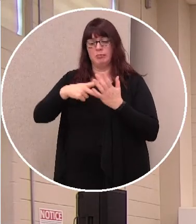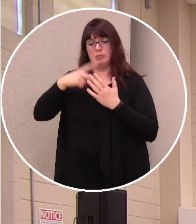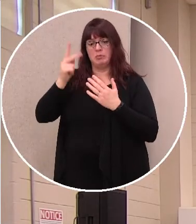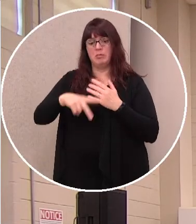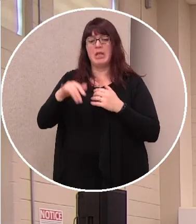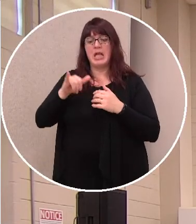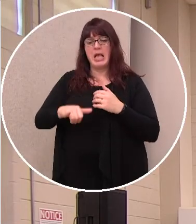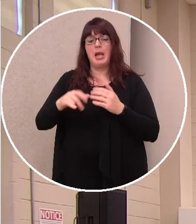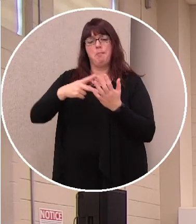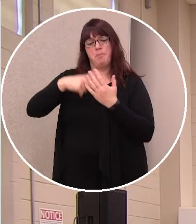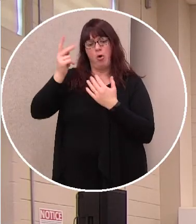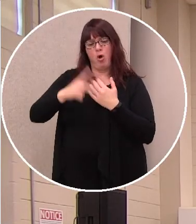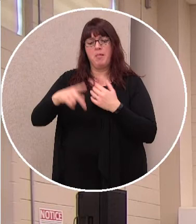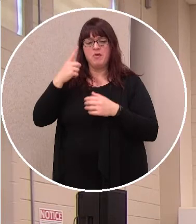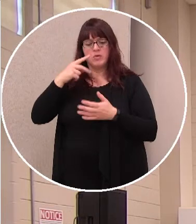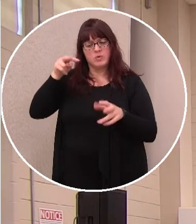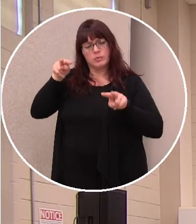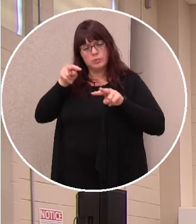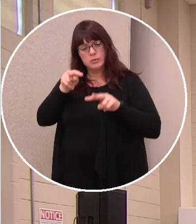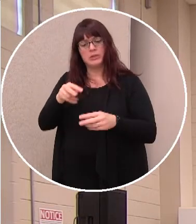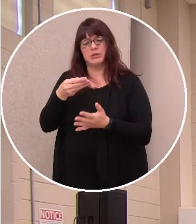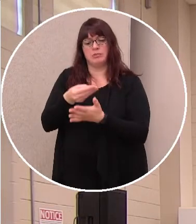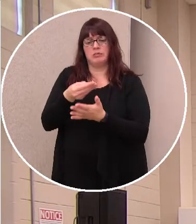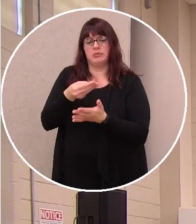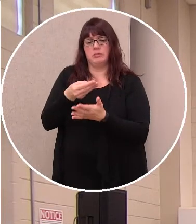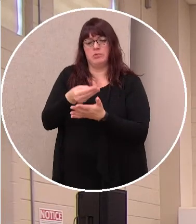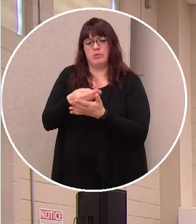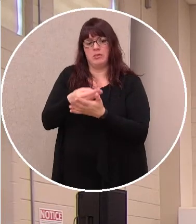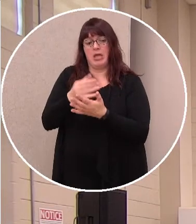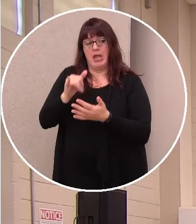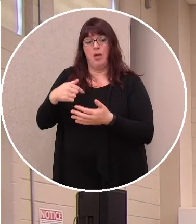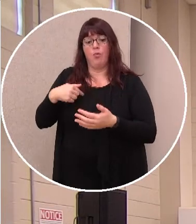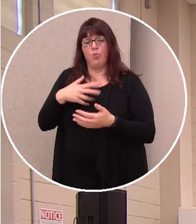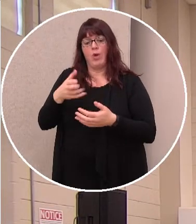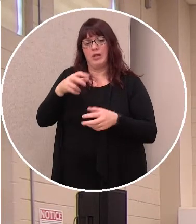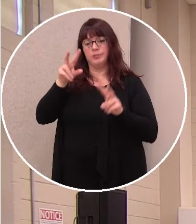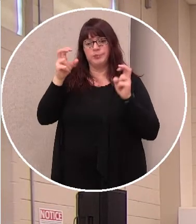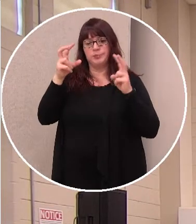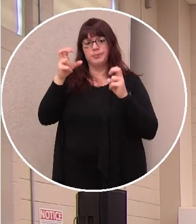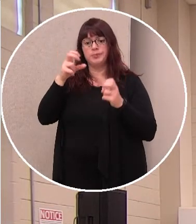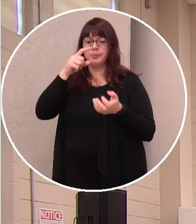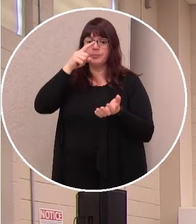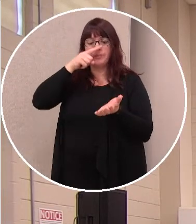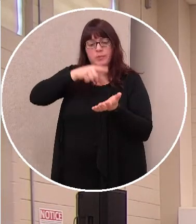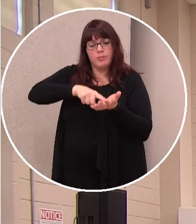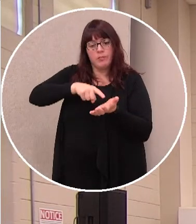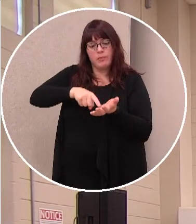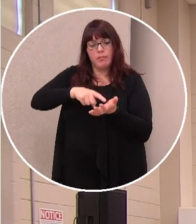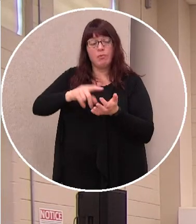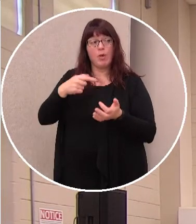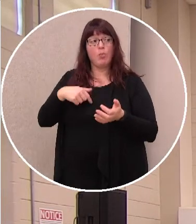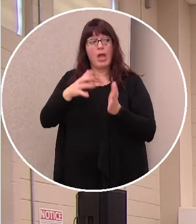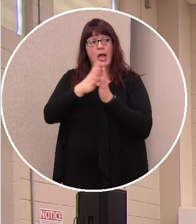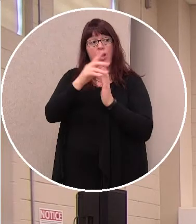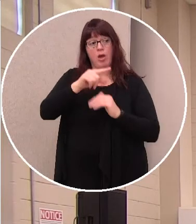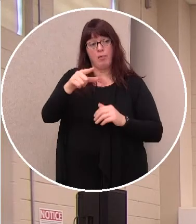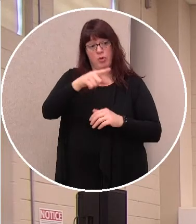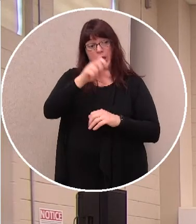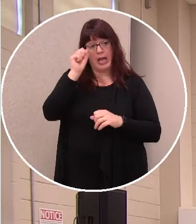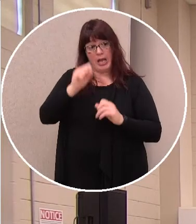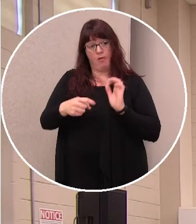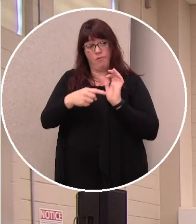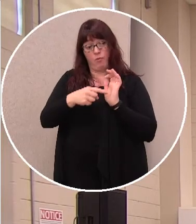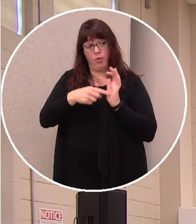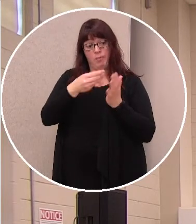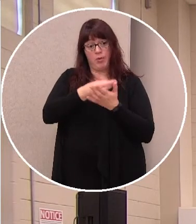we wanted to go with when we sent up investigating or inquiring whether they had the funding in the next budget go-around to